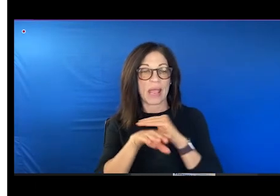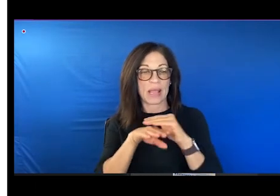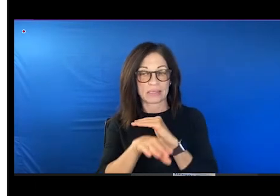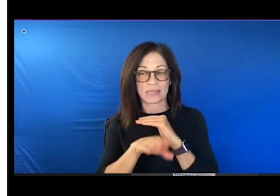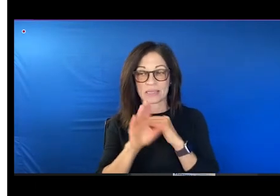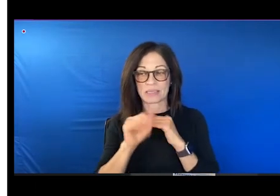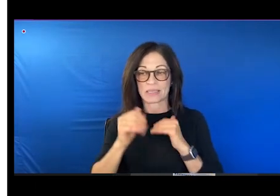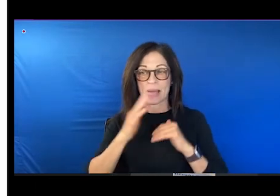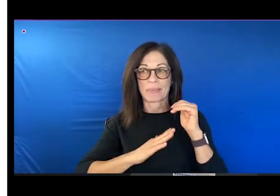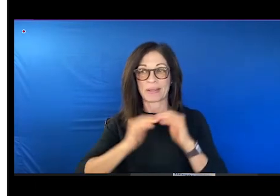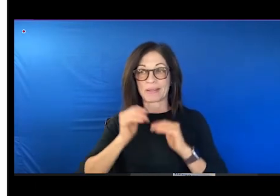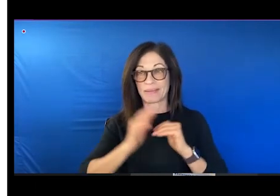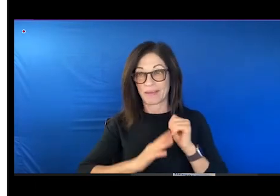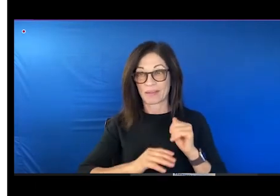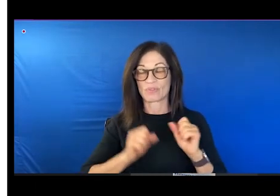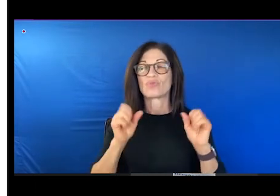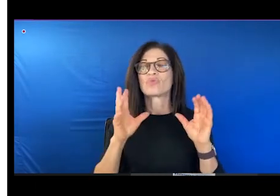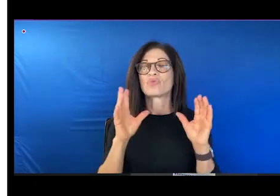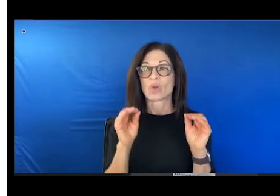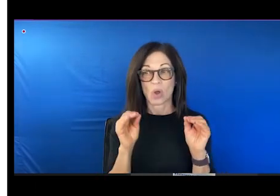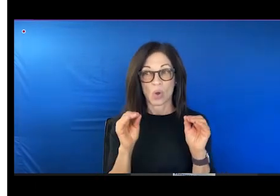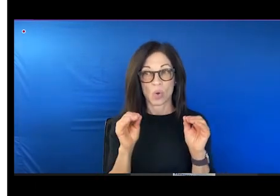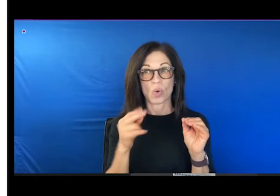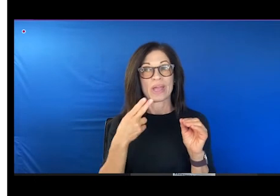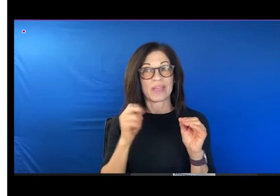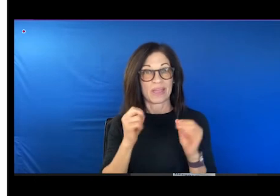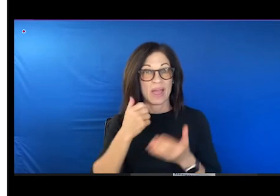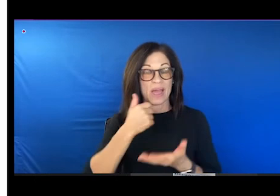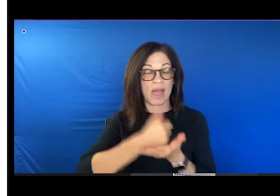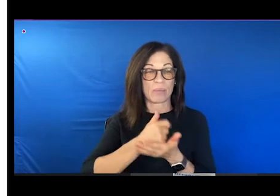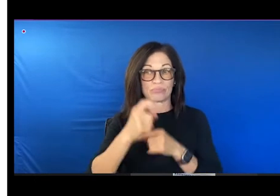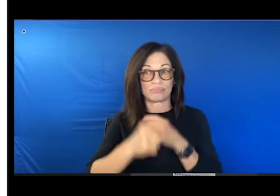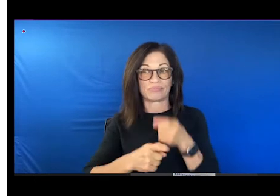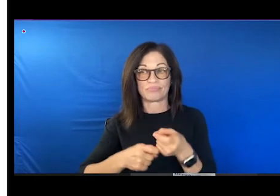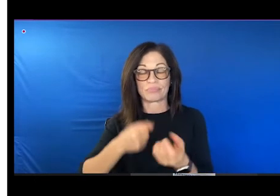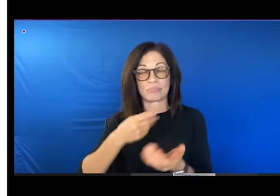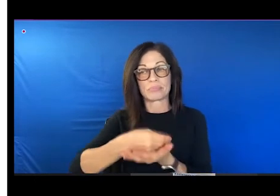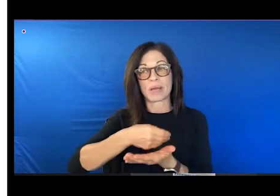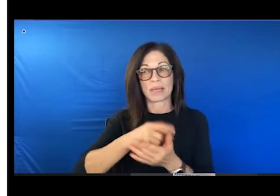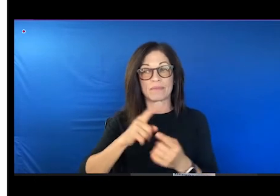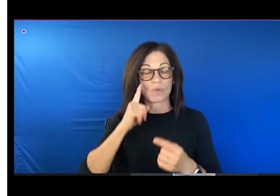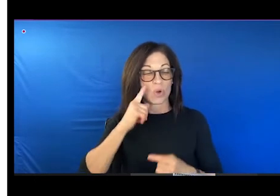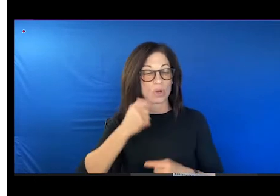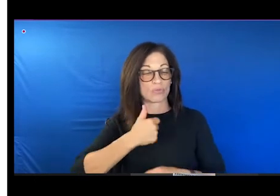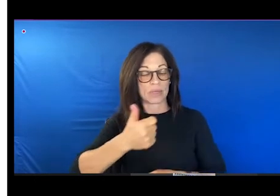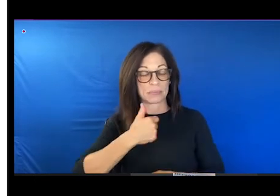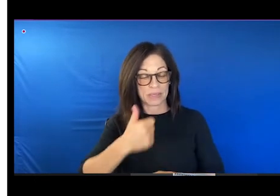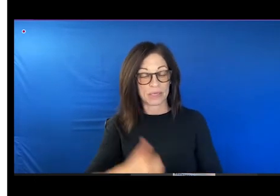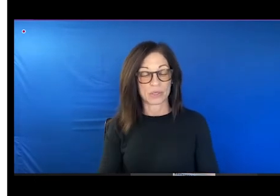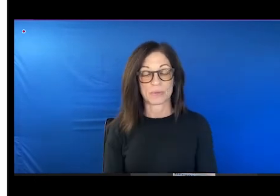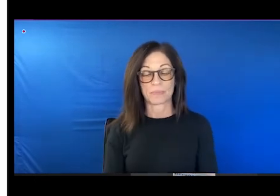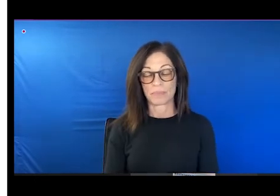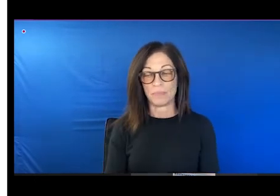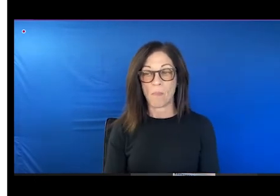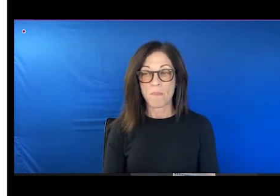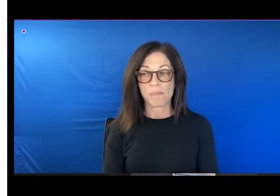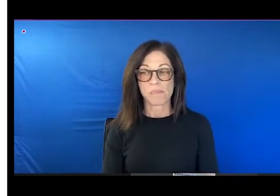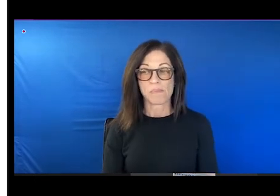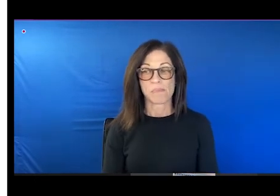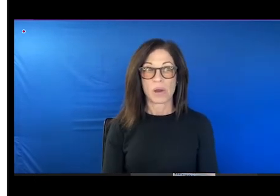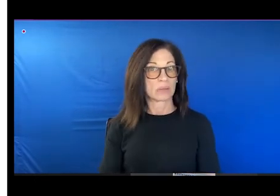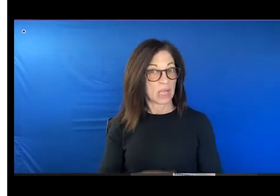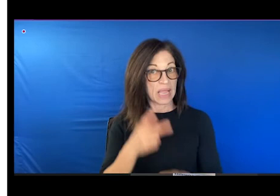there and access the building site. And so he helped contribute dollars to a transportation